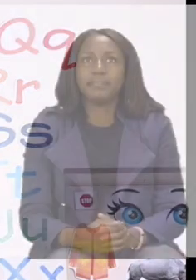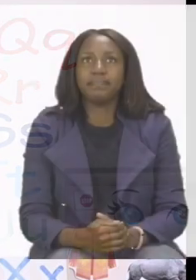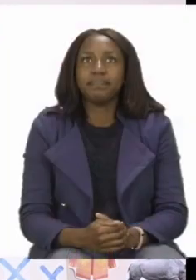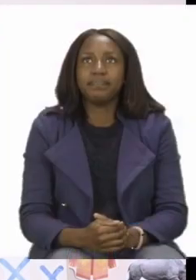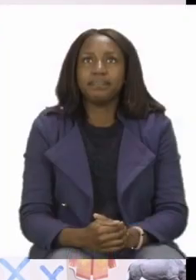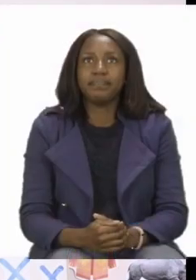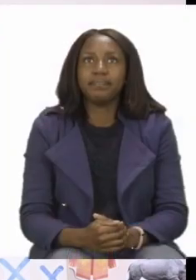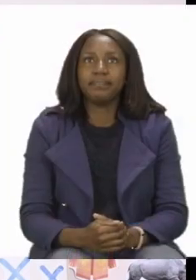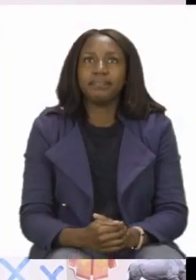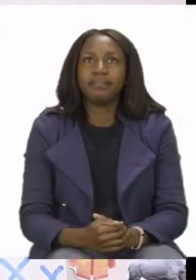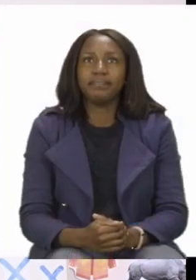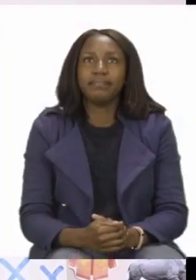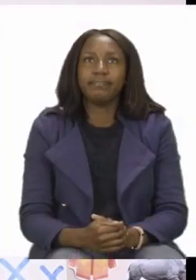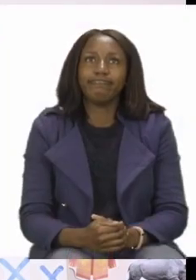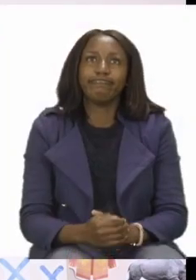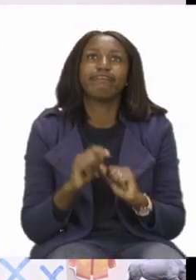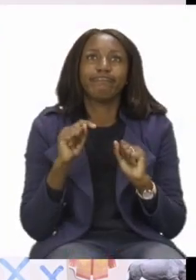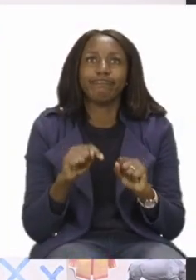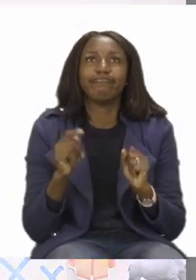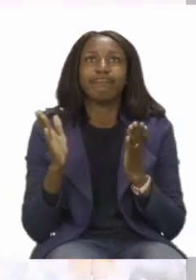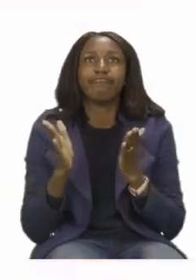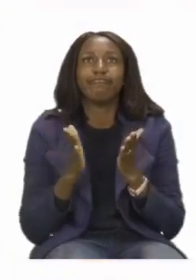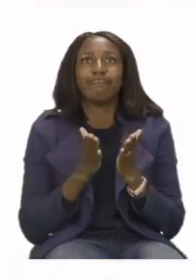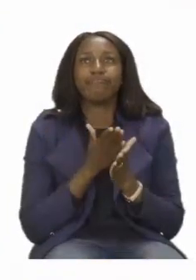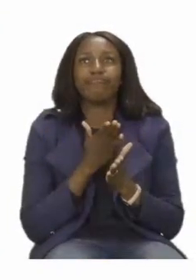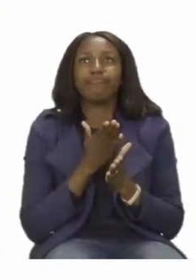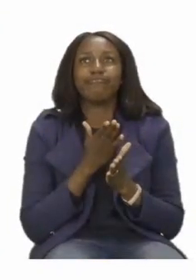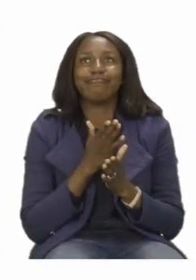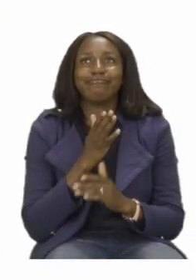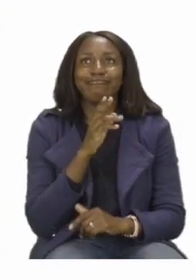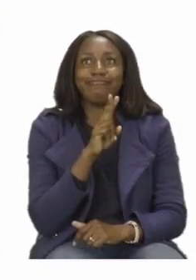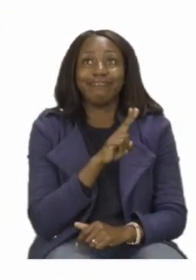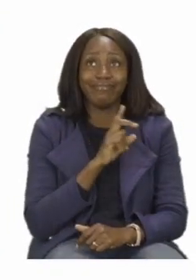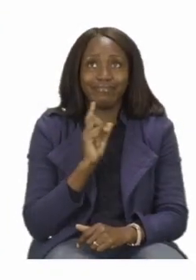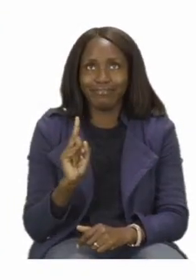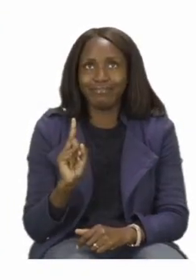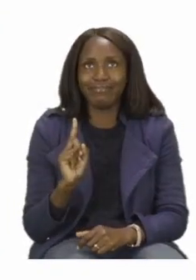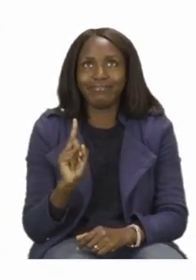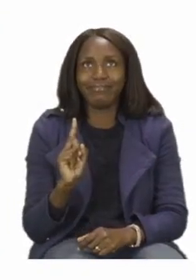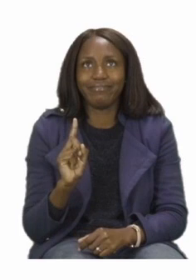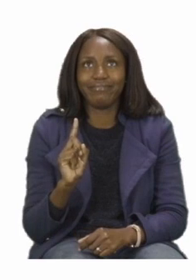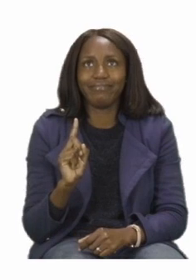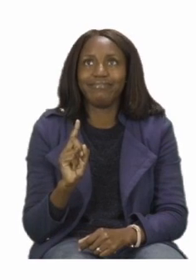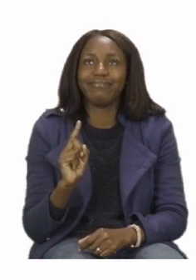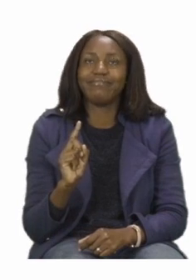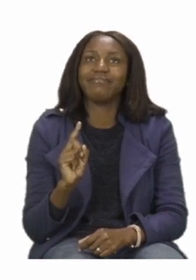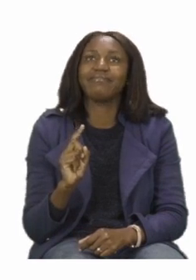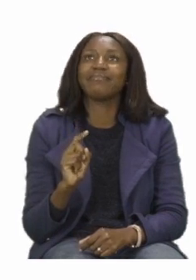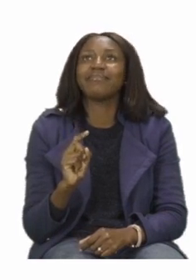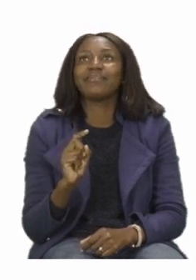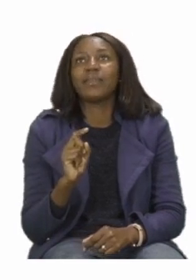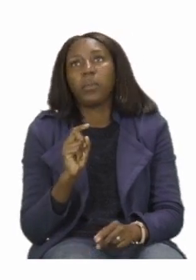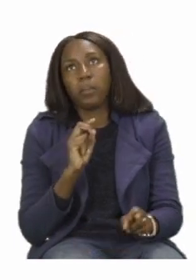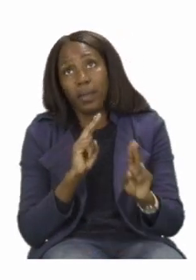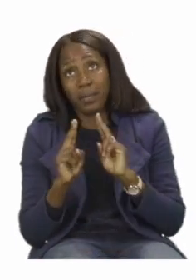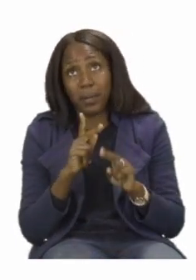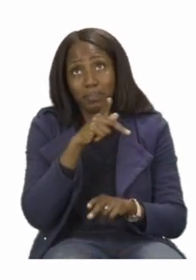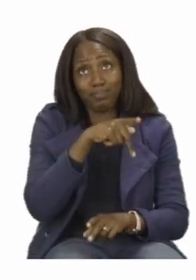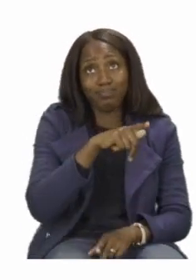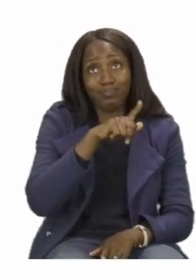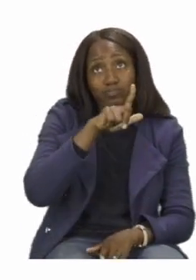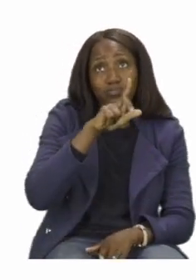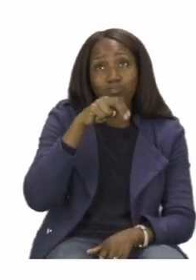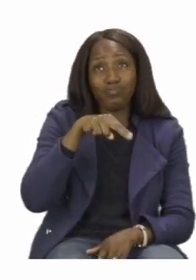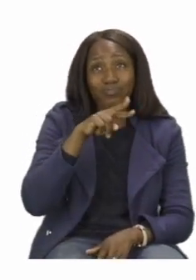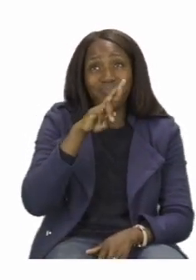Now, boys and girls, let's turn to the next page, page 21. On page 21, we are going to be doing